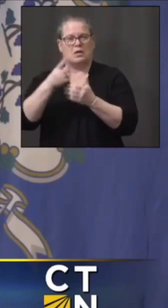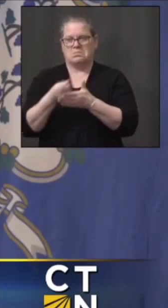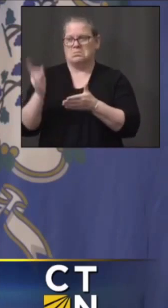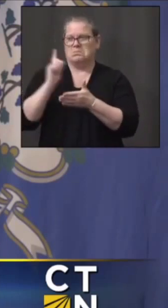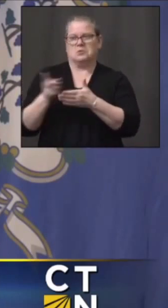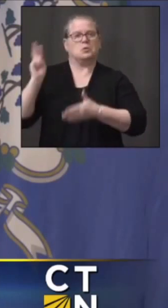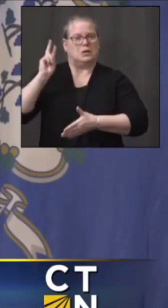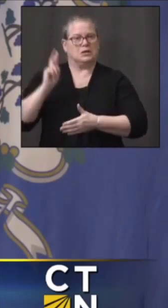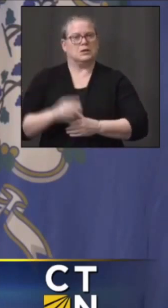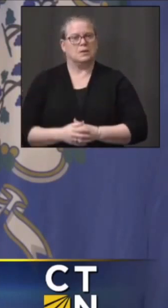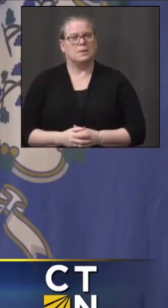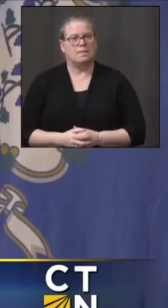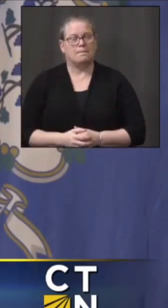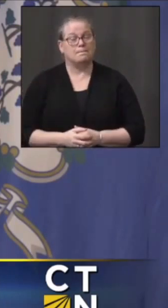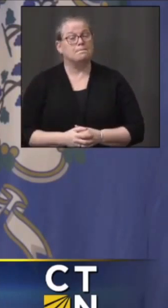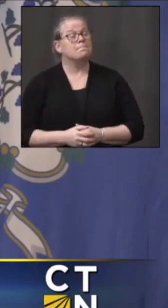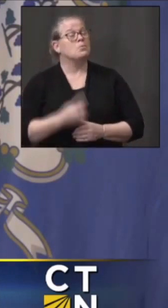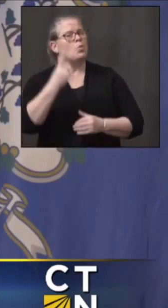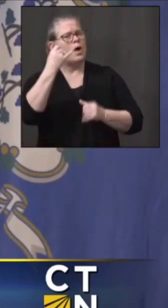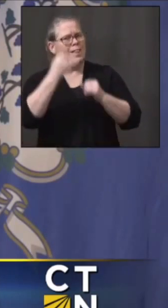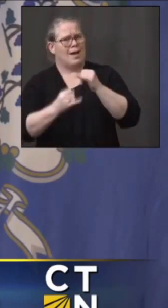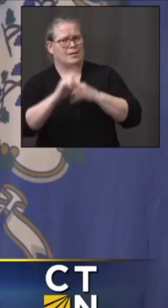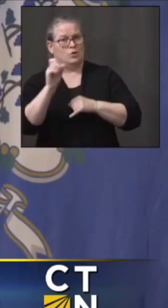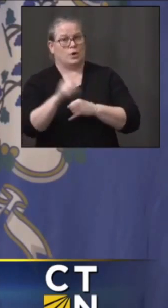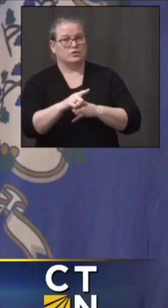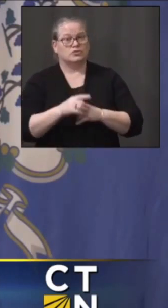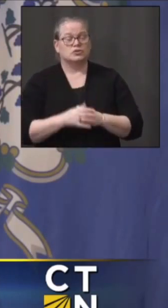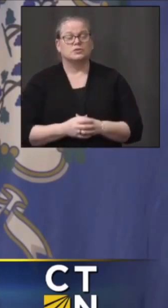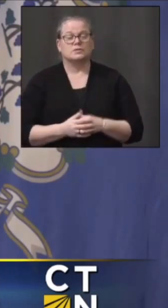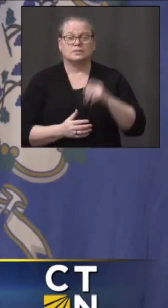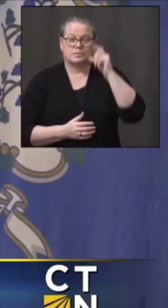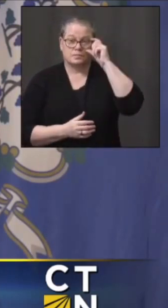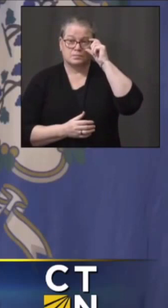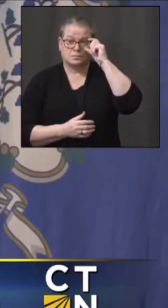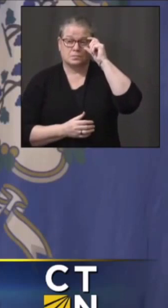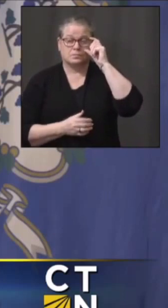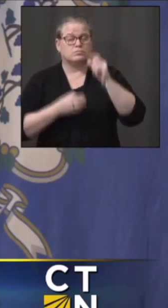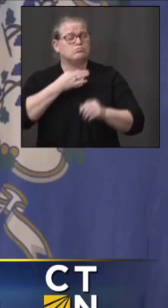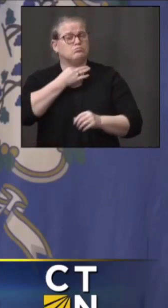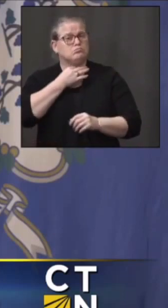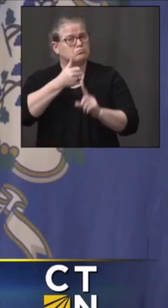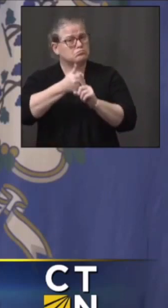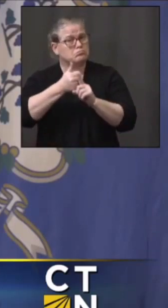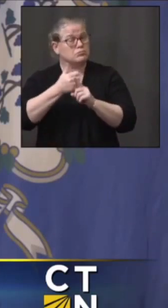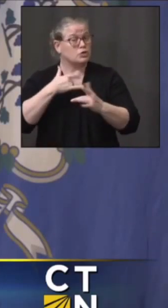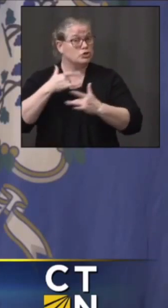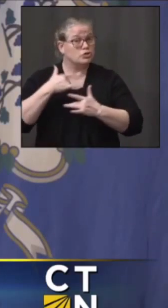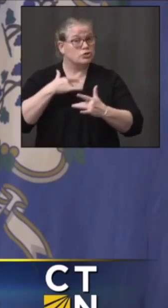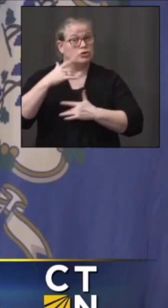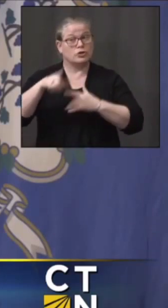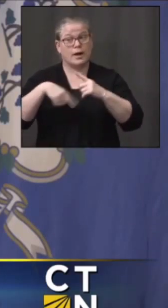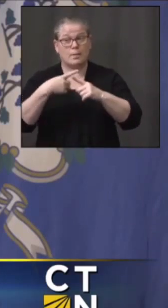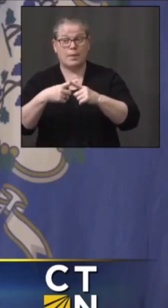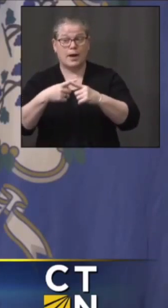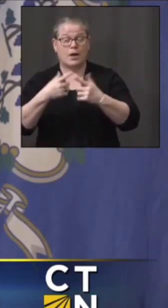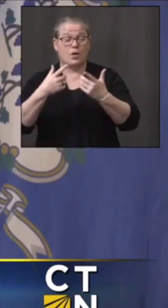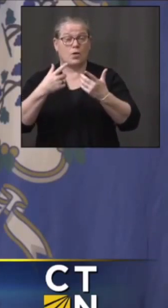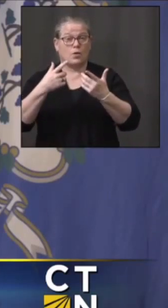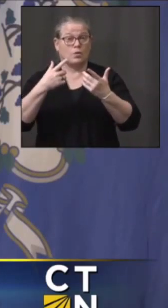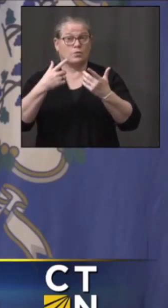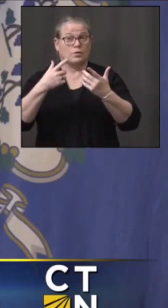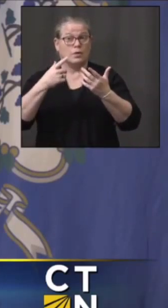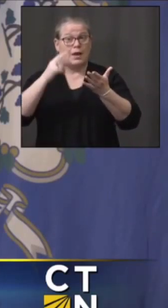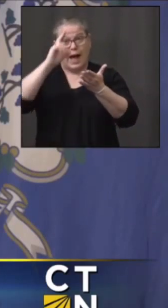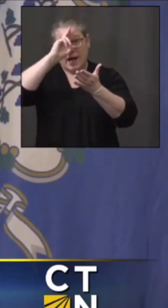thank you. And one last question for you. Do you have any concerns about hospital or nursing home staff declining